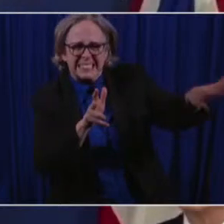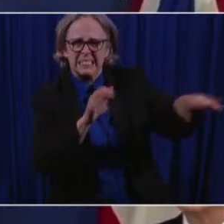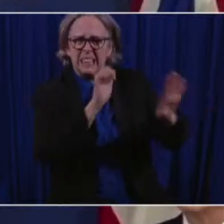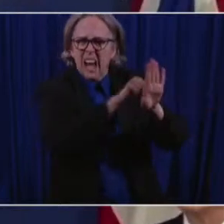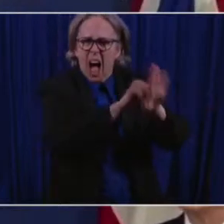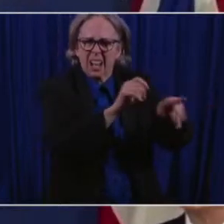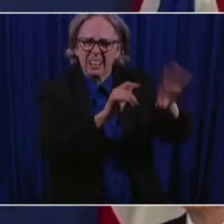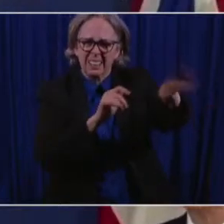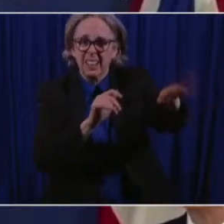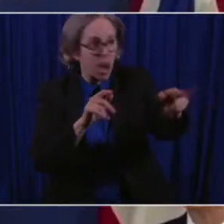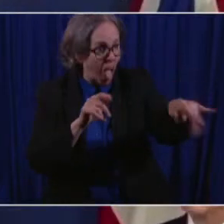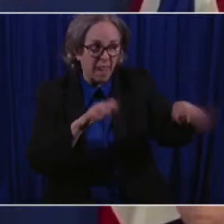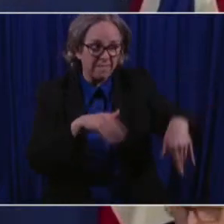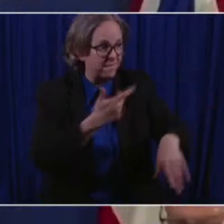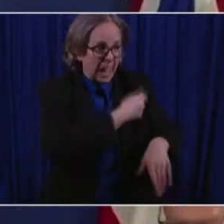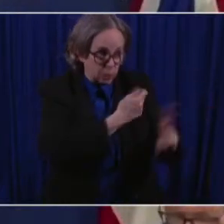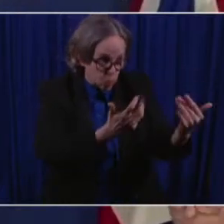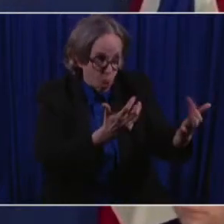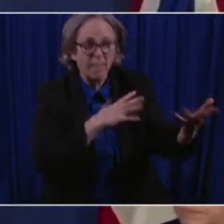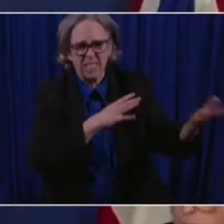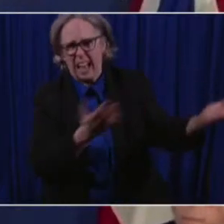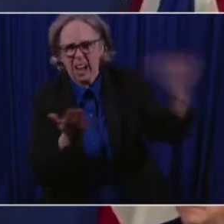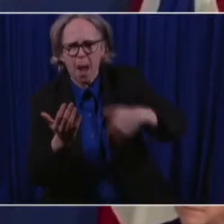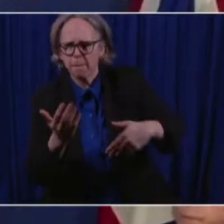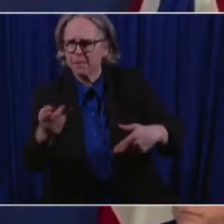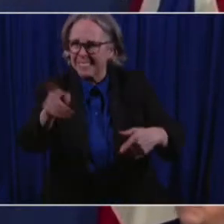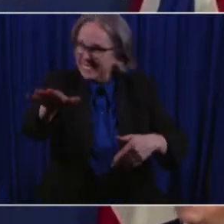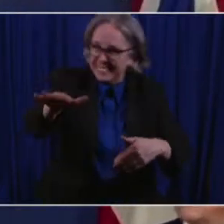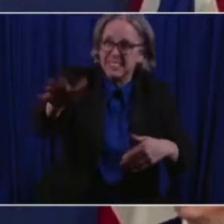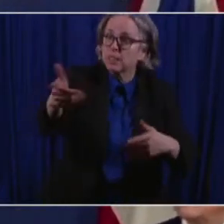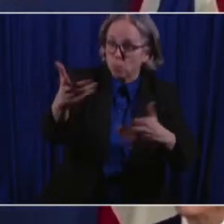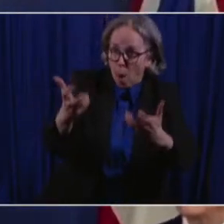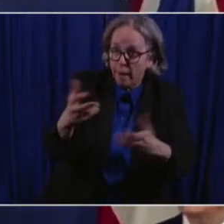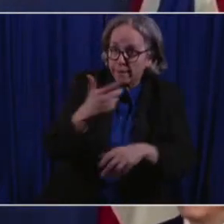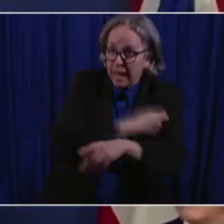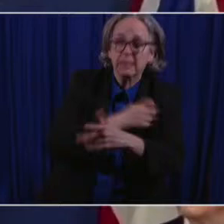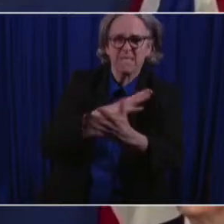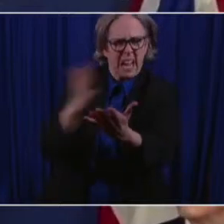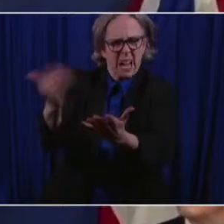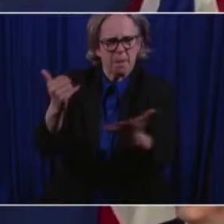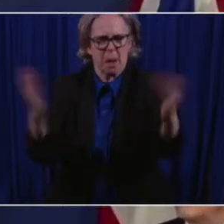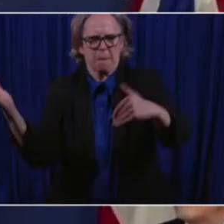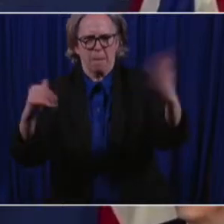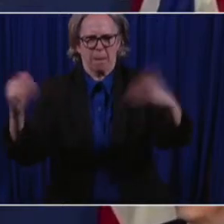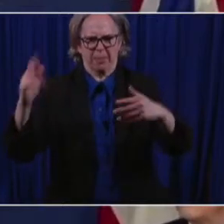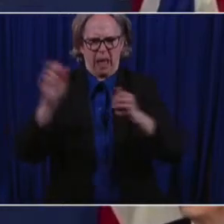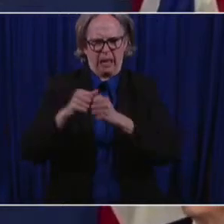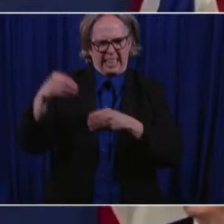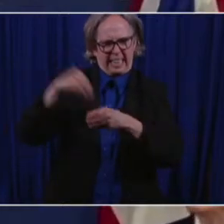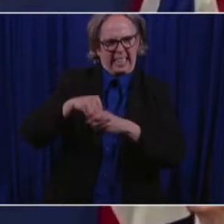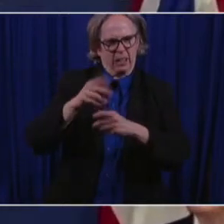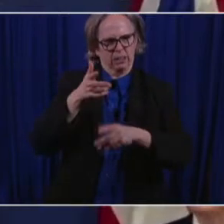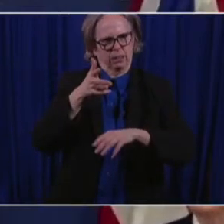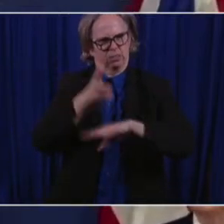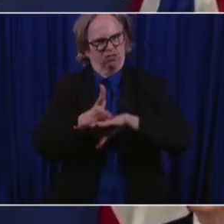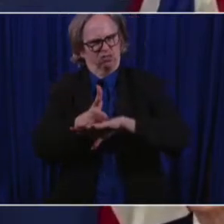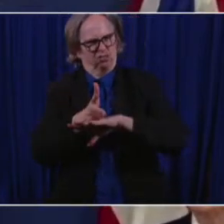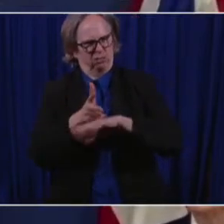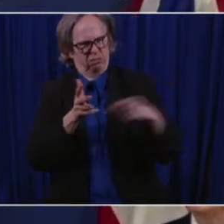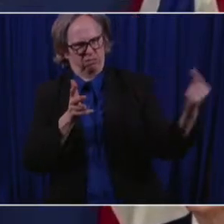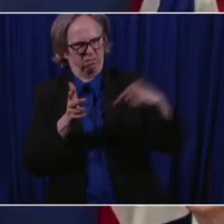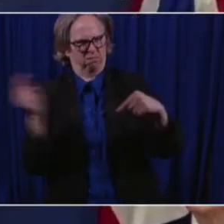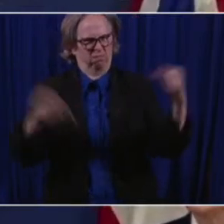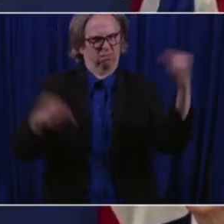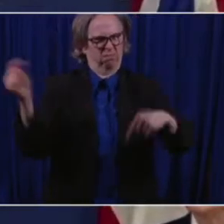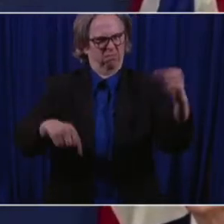wants the vaccine but is having a hard time getting it, we'll be able to say, well, in that ambulance right behind you, you can go get one